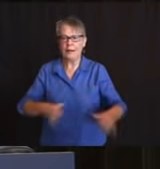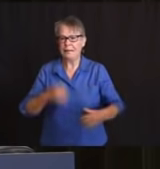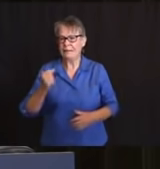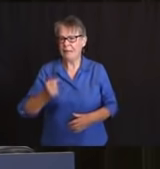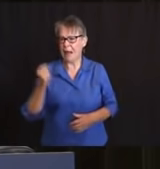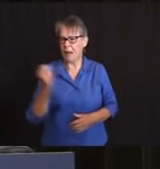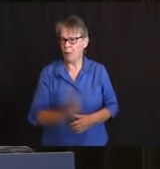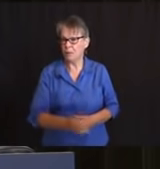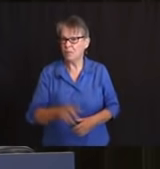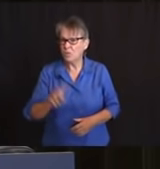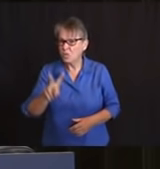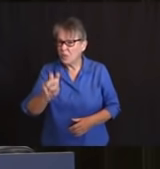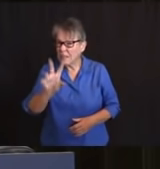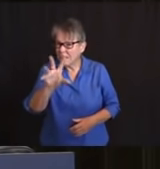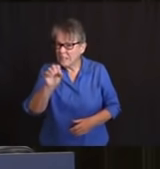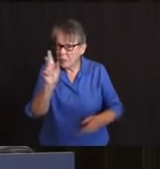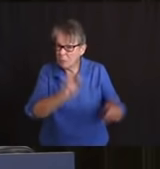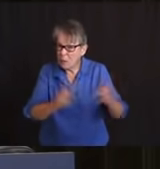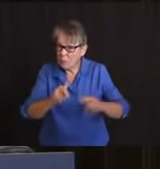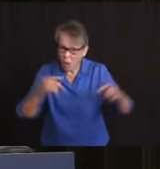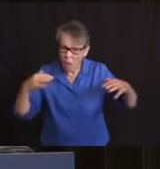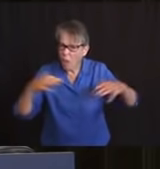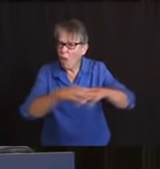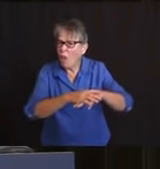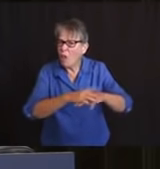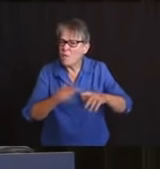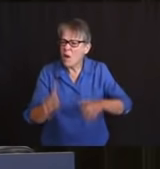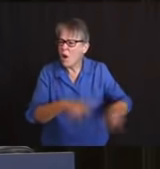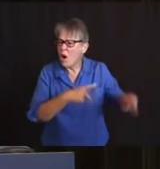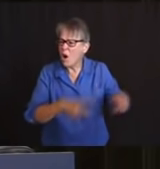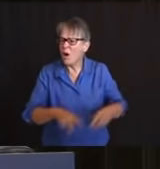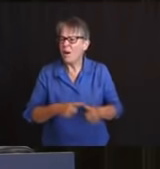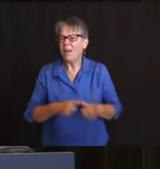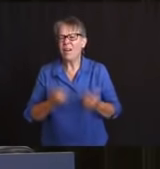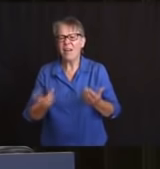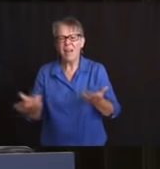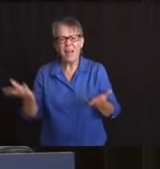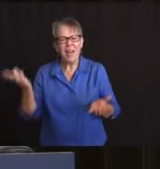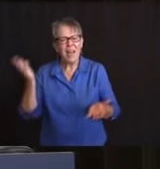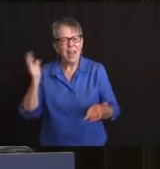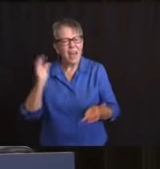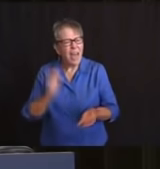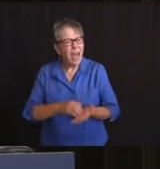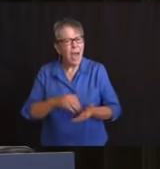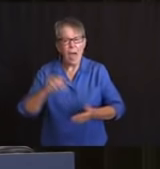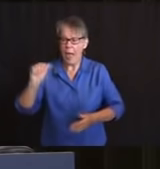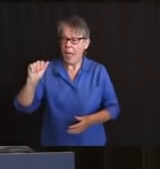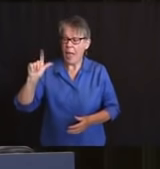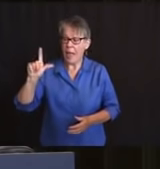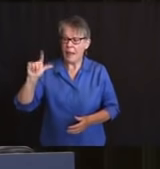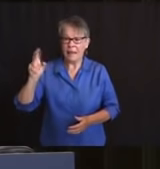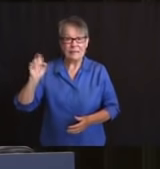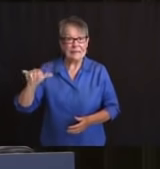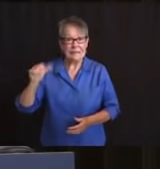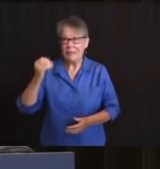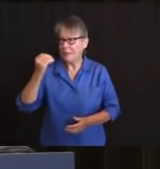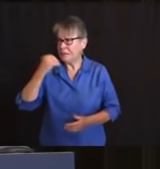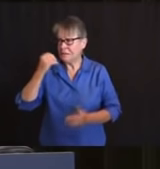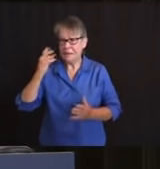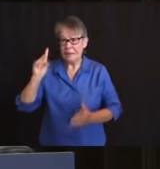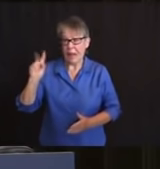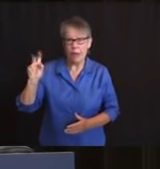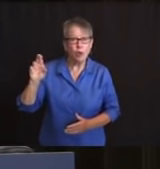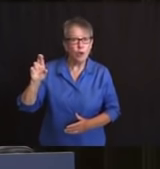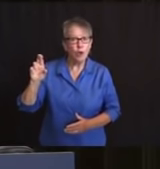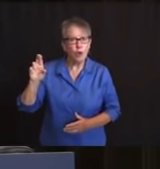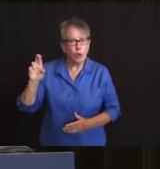Lakeside Diner owner was cited with another EO violation, as well as in Winslow Township, police had observed the